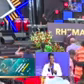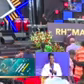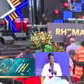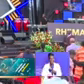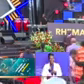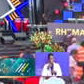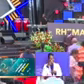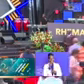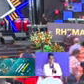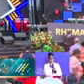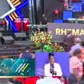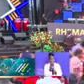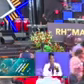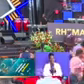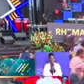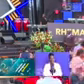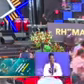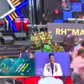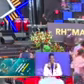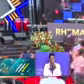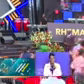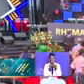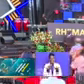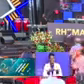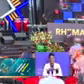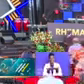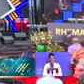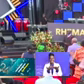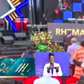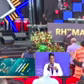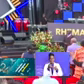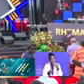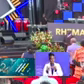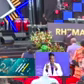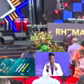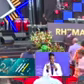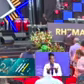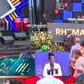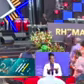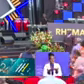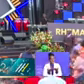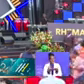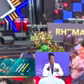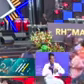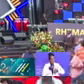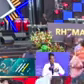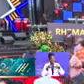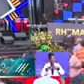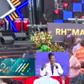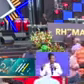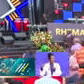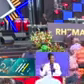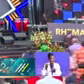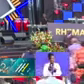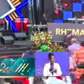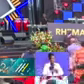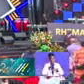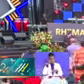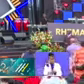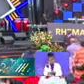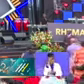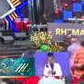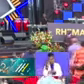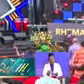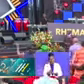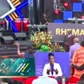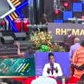can I tell somebody the Lord said I should tell you by the time you get to your office on Monday